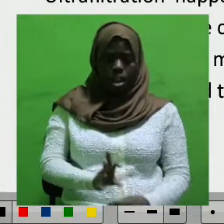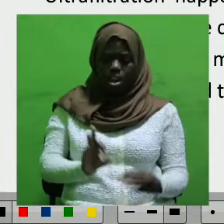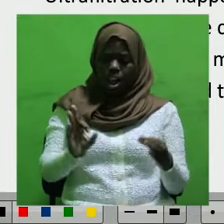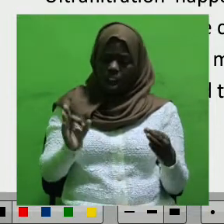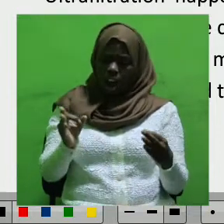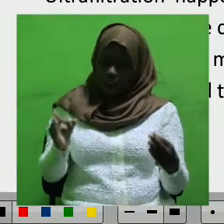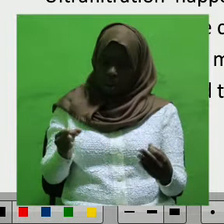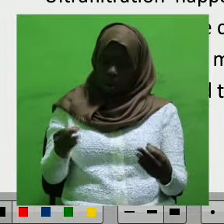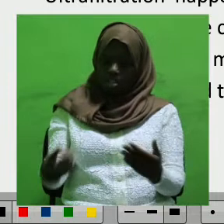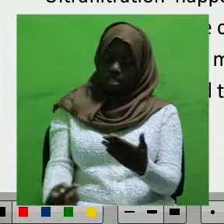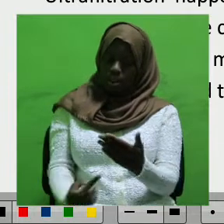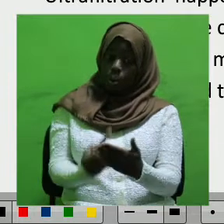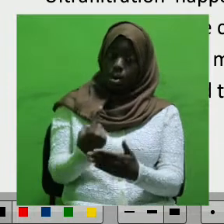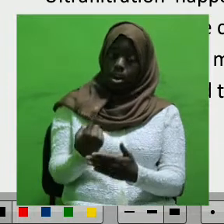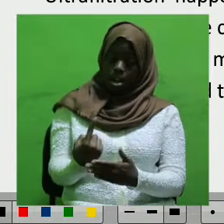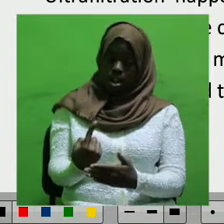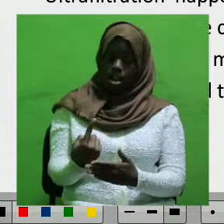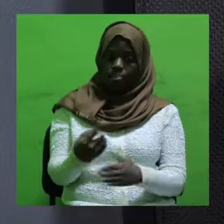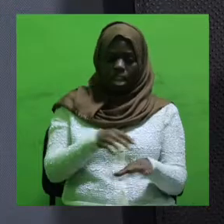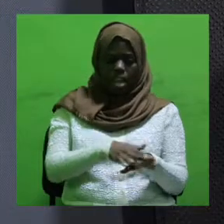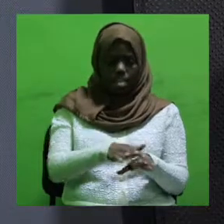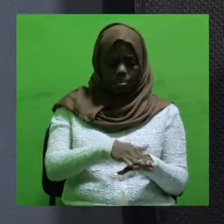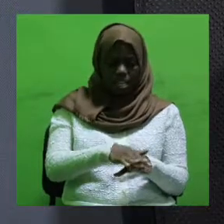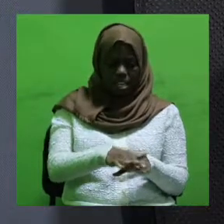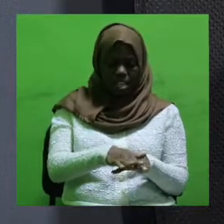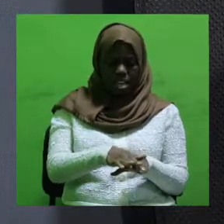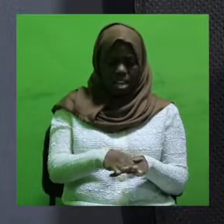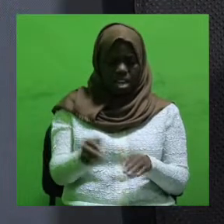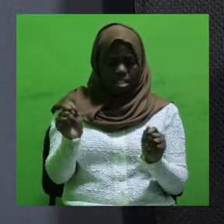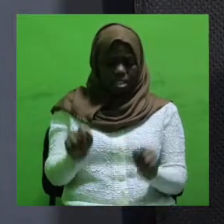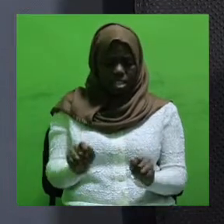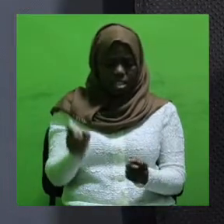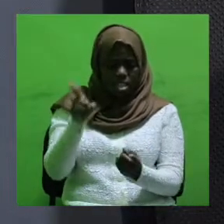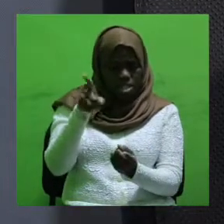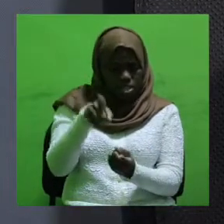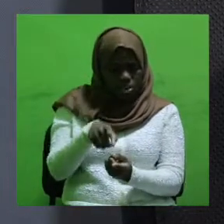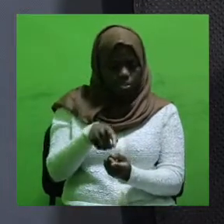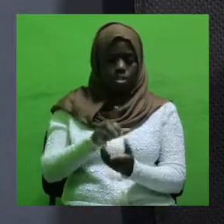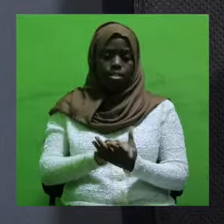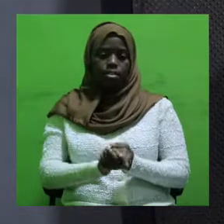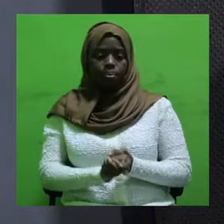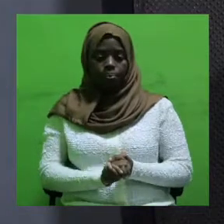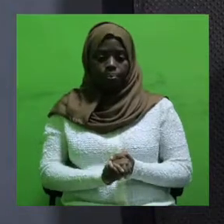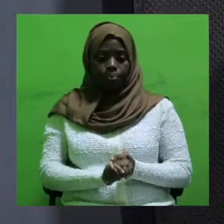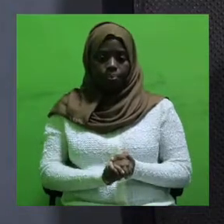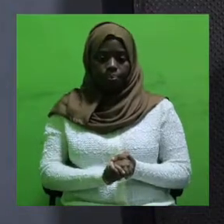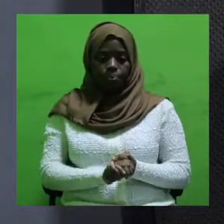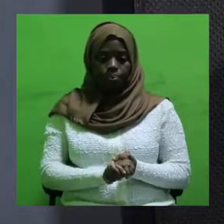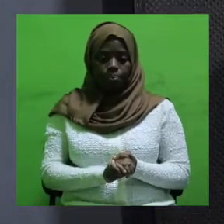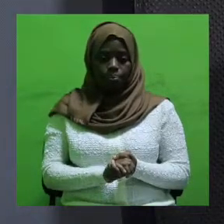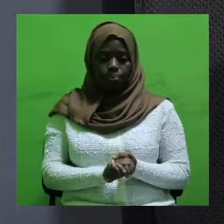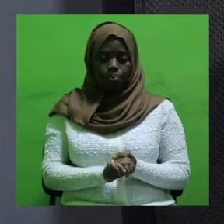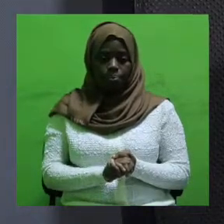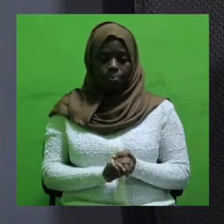excretion and how does it occur if he has the time, or he can explain on just what